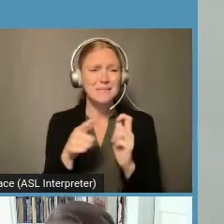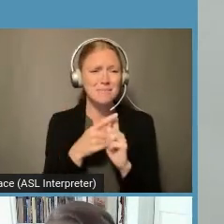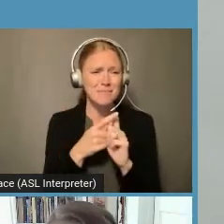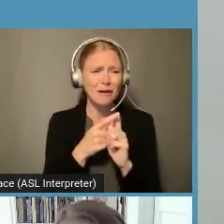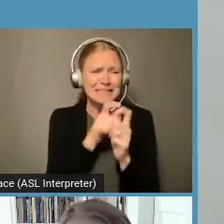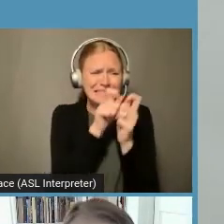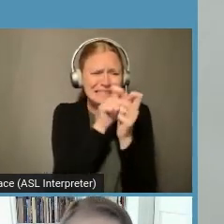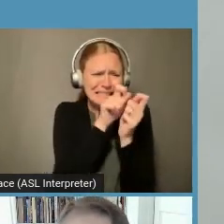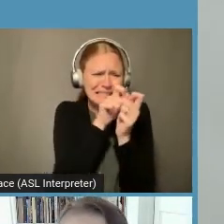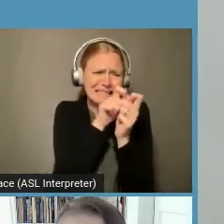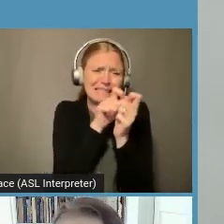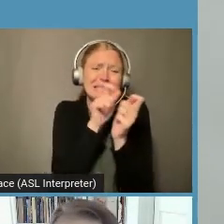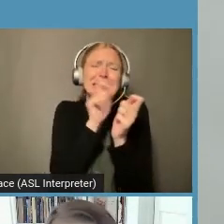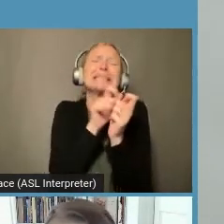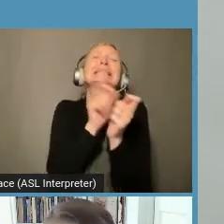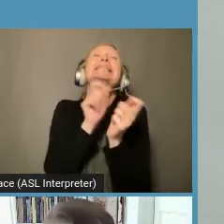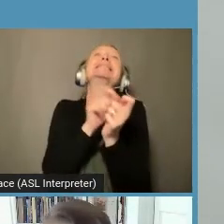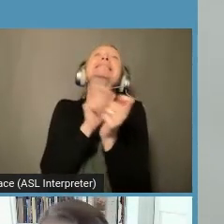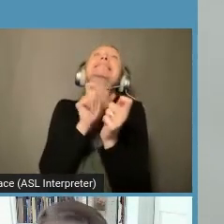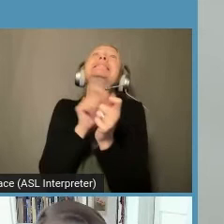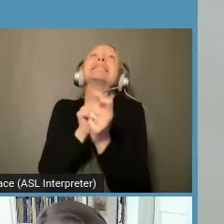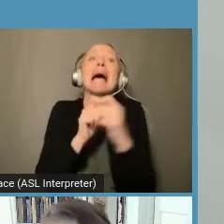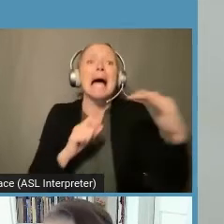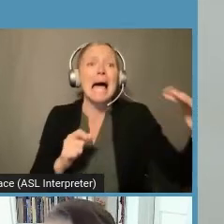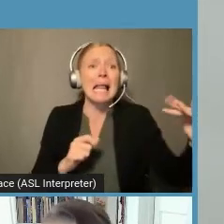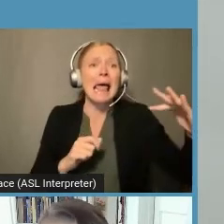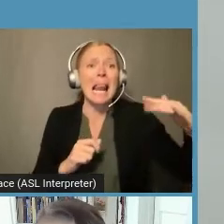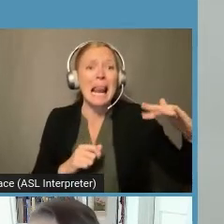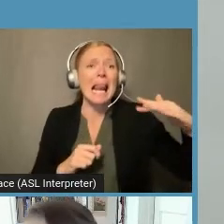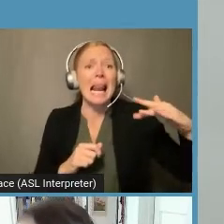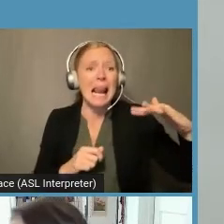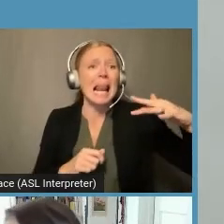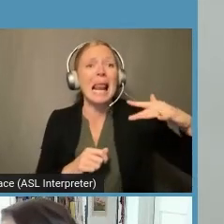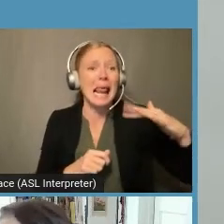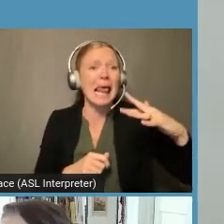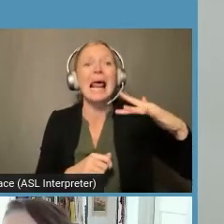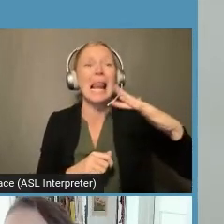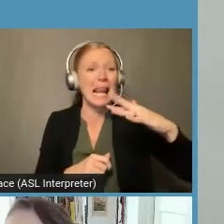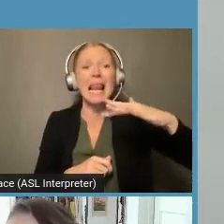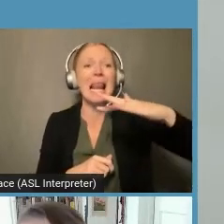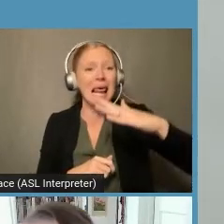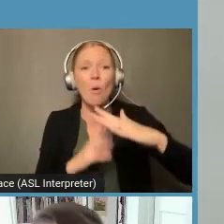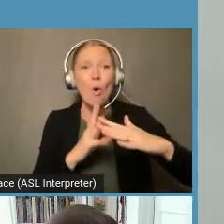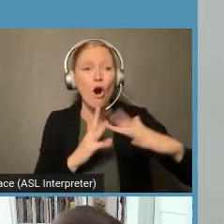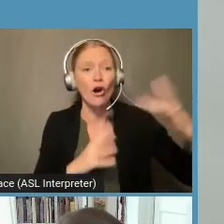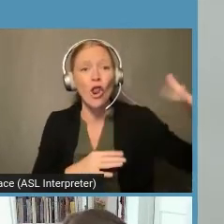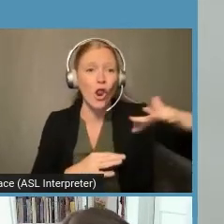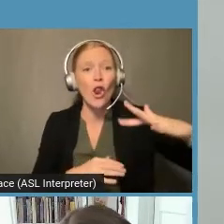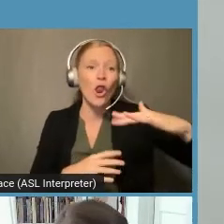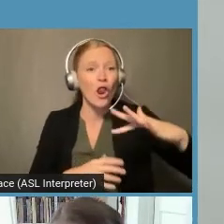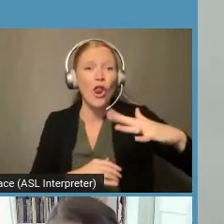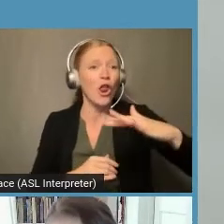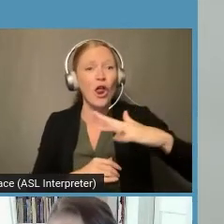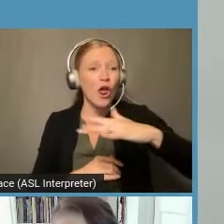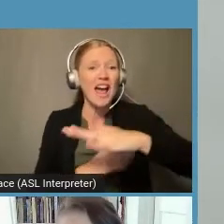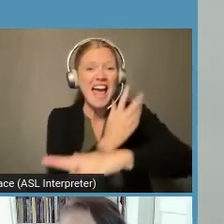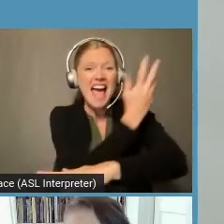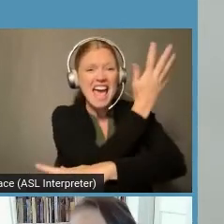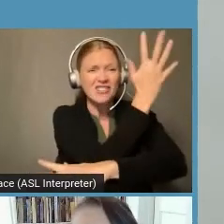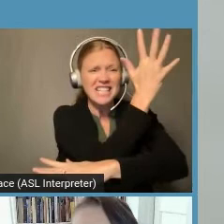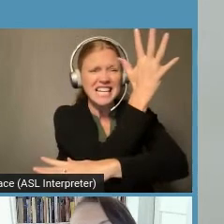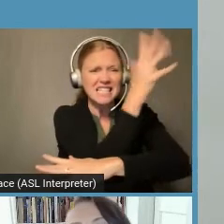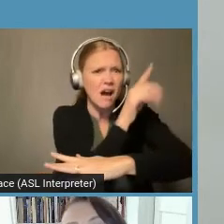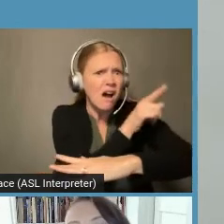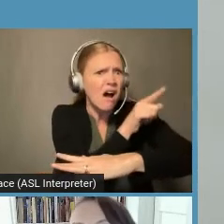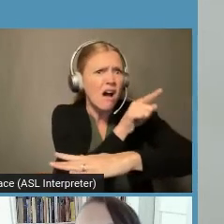the forest, and we're gonna paint and model and know everything about every tree before we